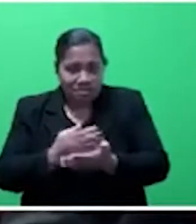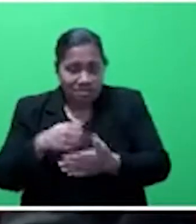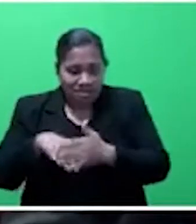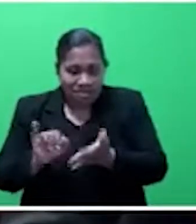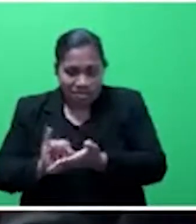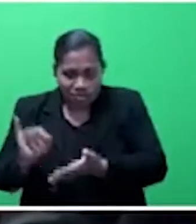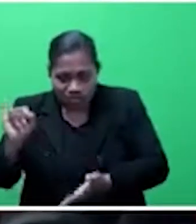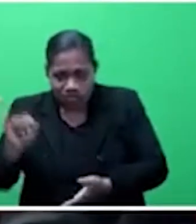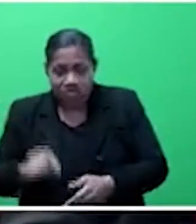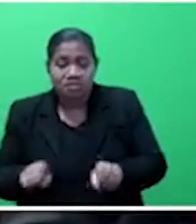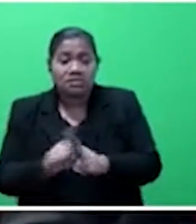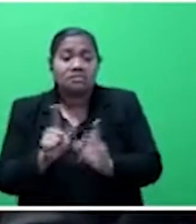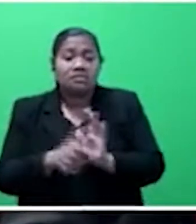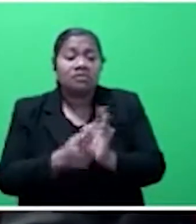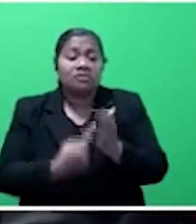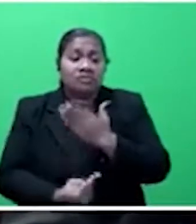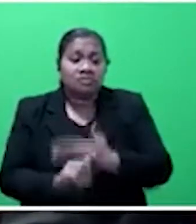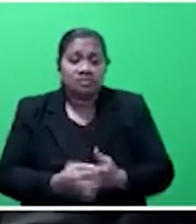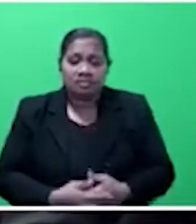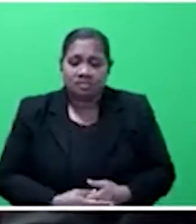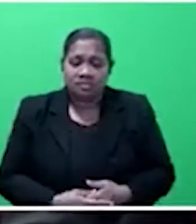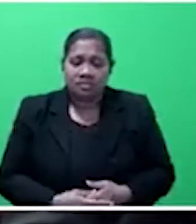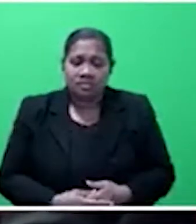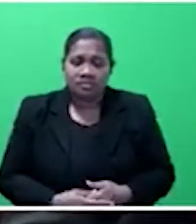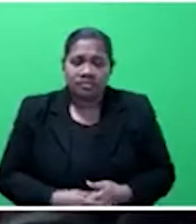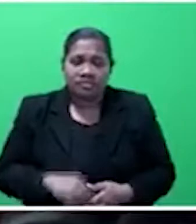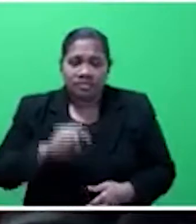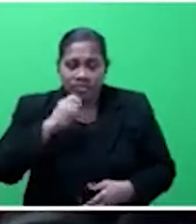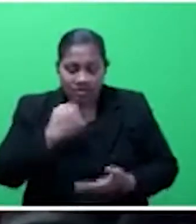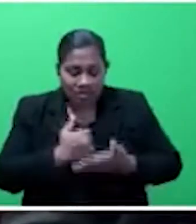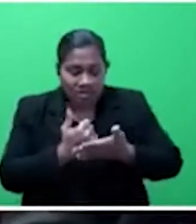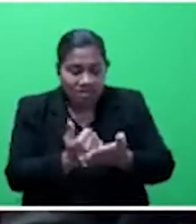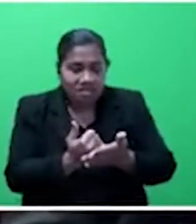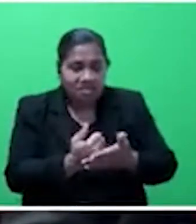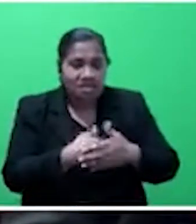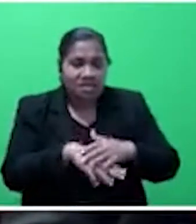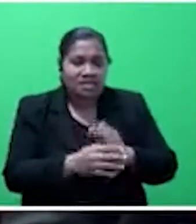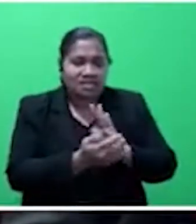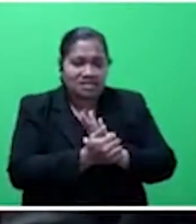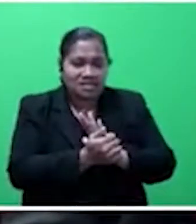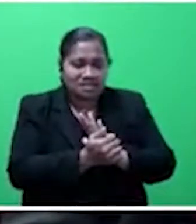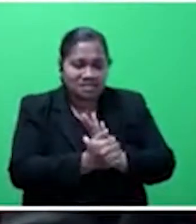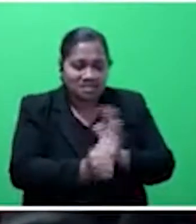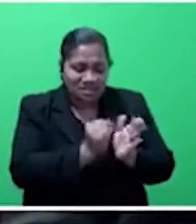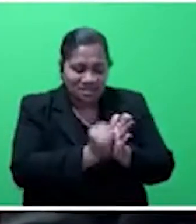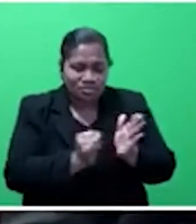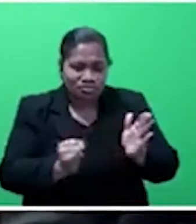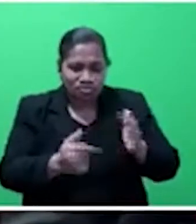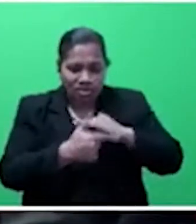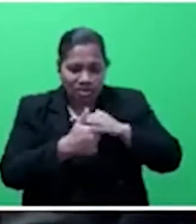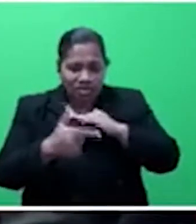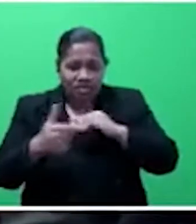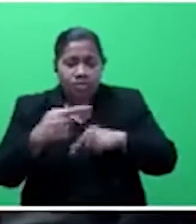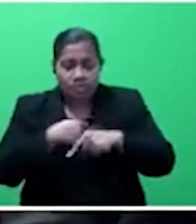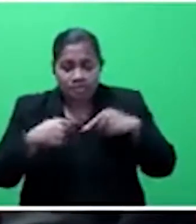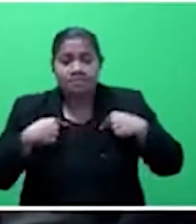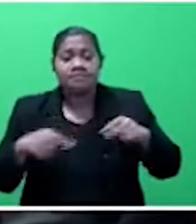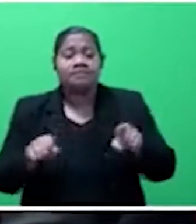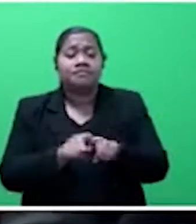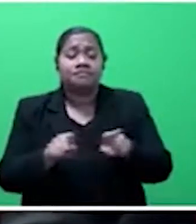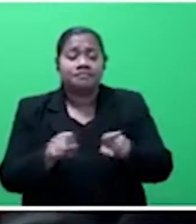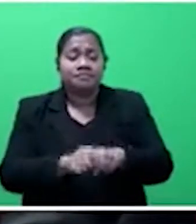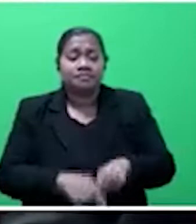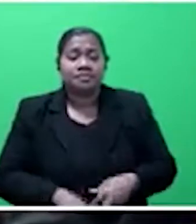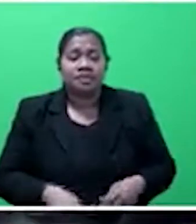in the skills shortage faced at the industry level. Mr. Speaker said, we also welcome the effort